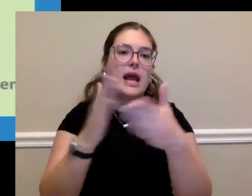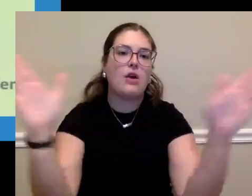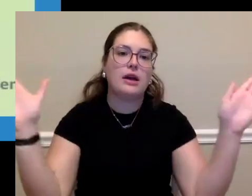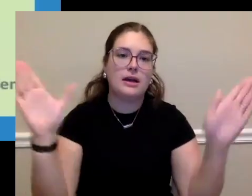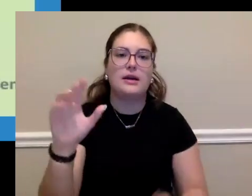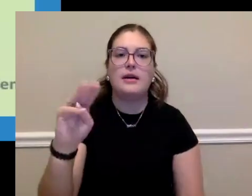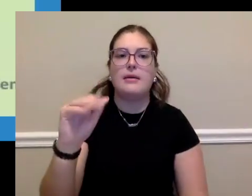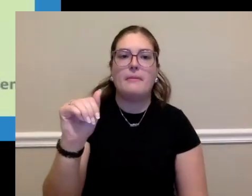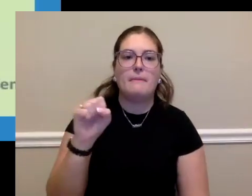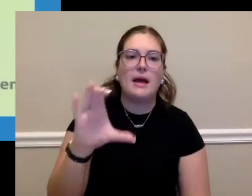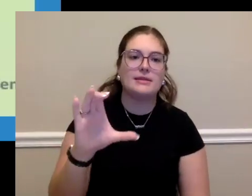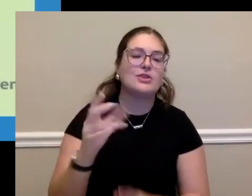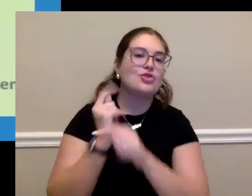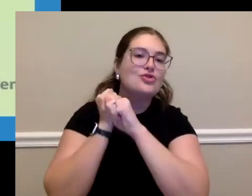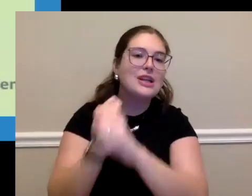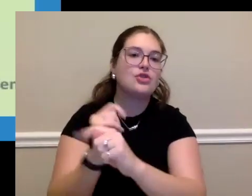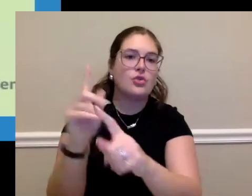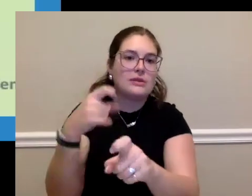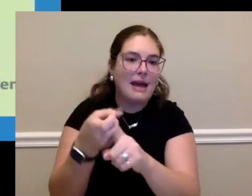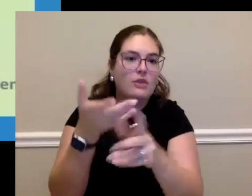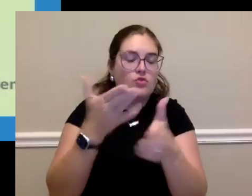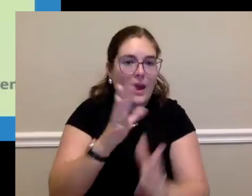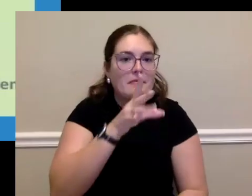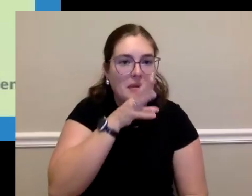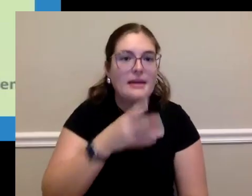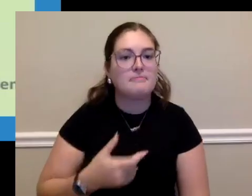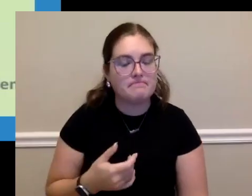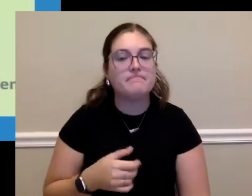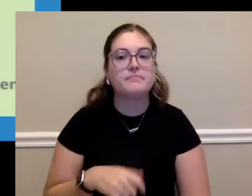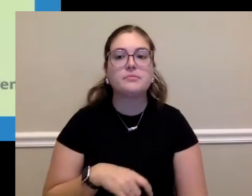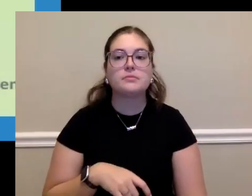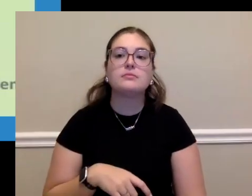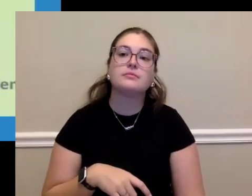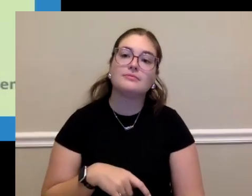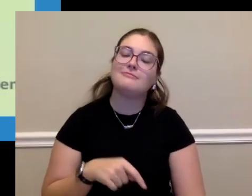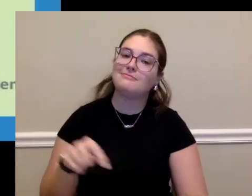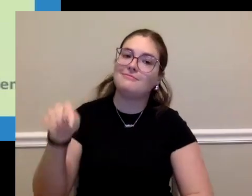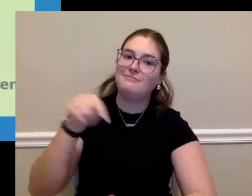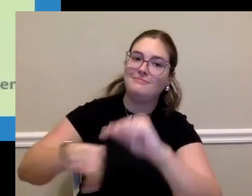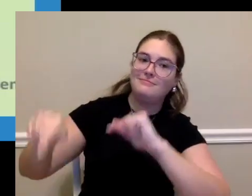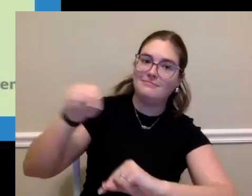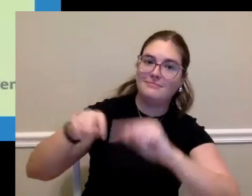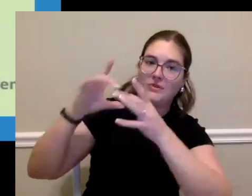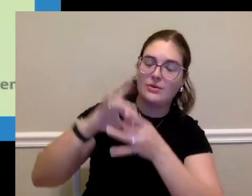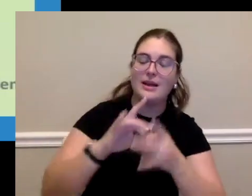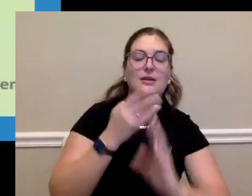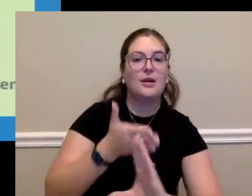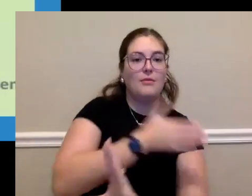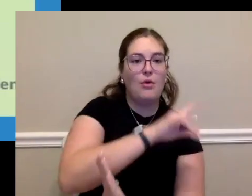the traditional Spanish way of speaking, right? Yes. But it kind of gets back to the earlier question